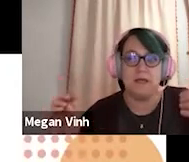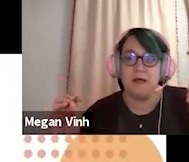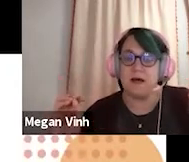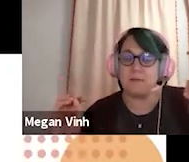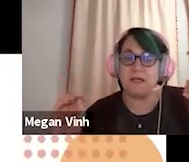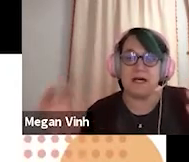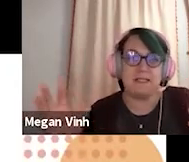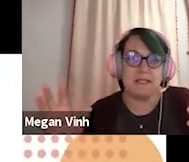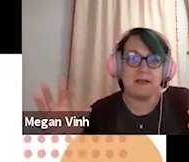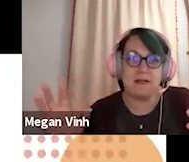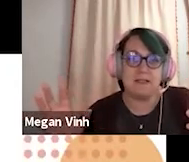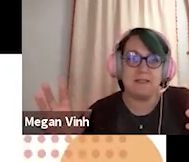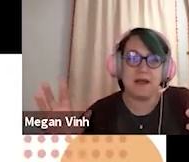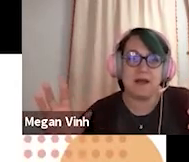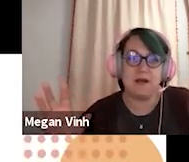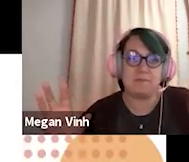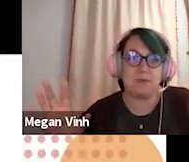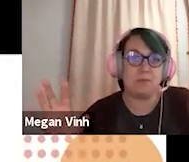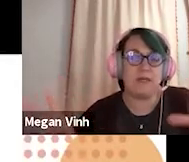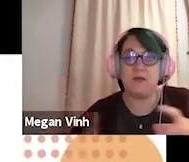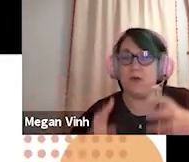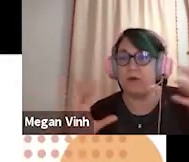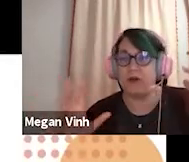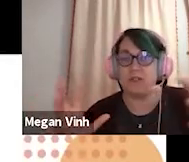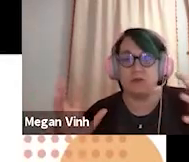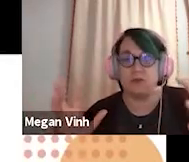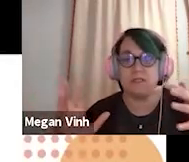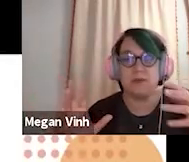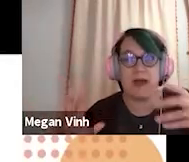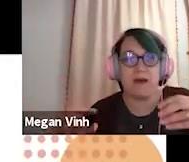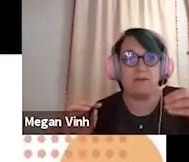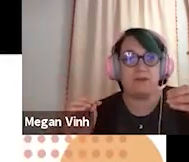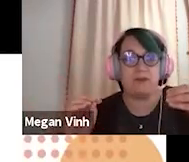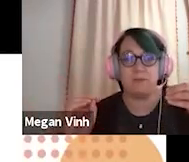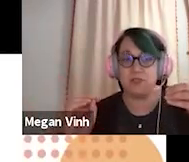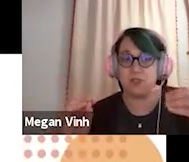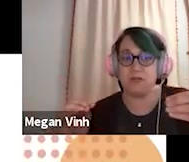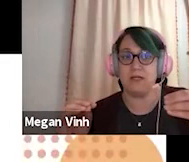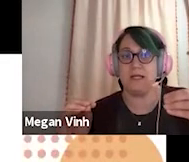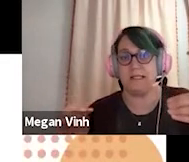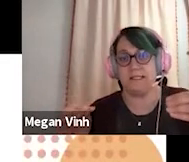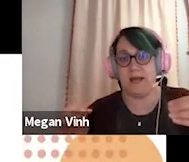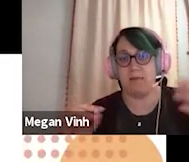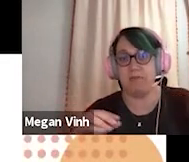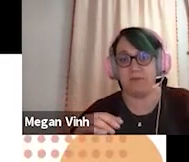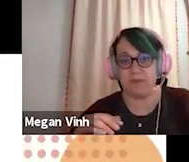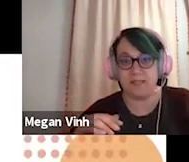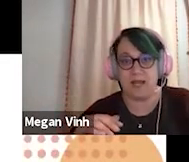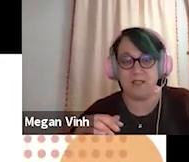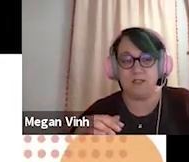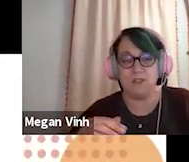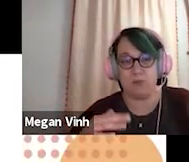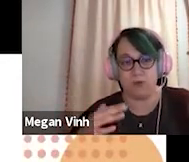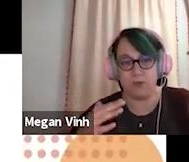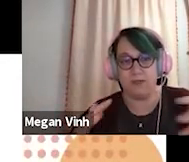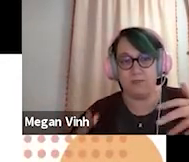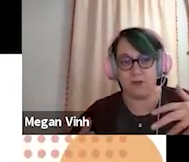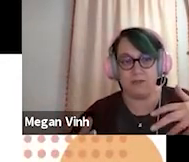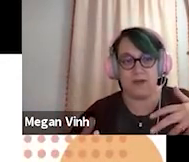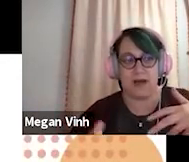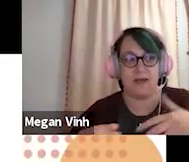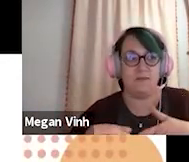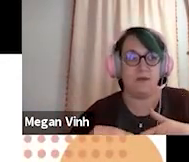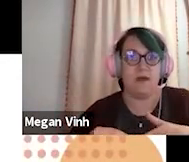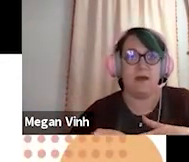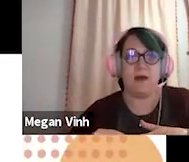big content areas that or big overarching goals that we have for children in STEM for this age? And we're looking birth